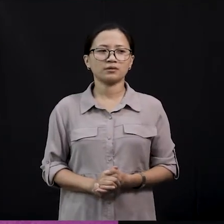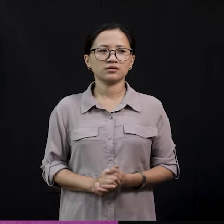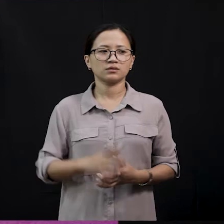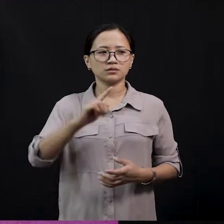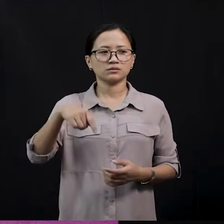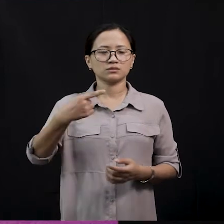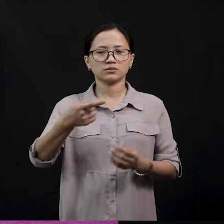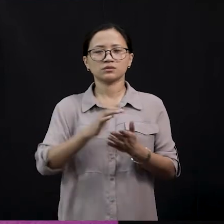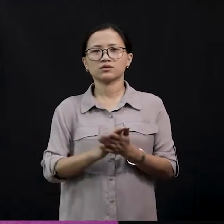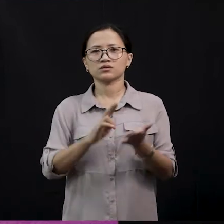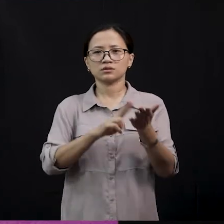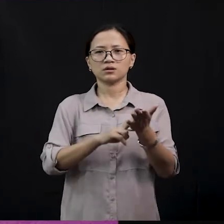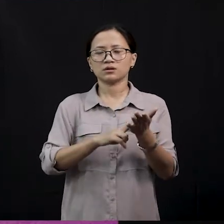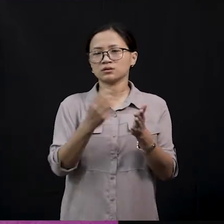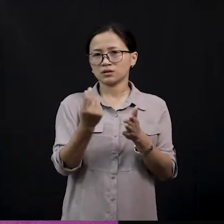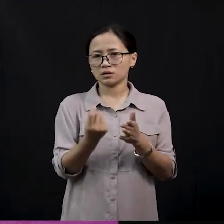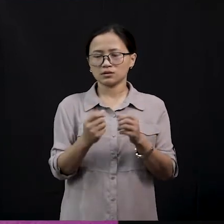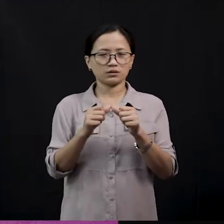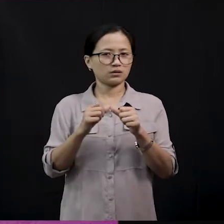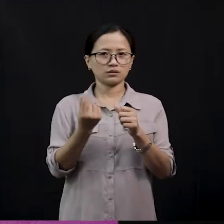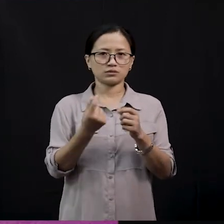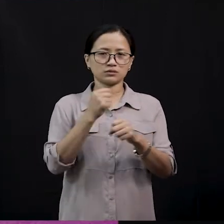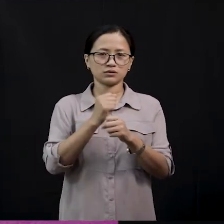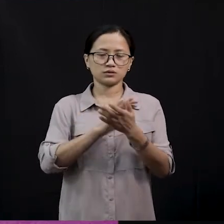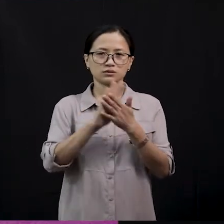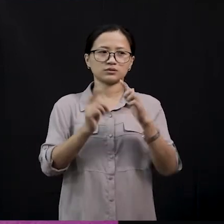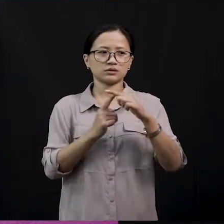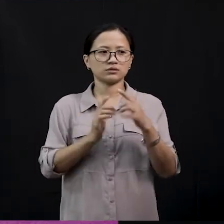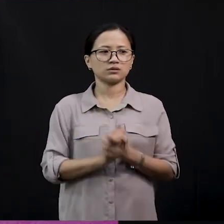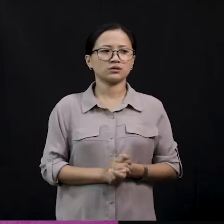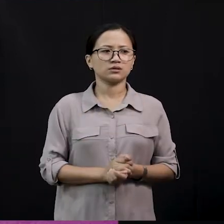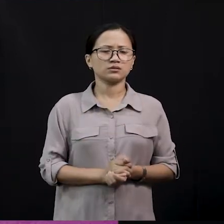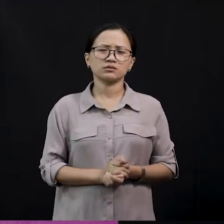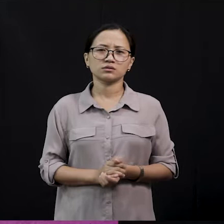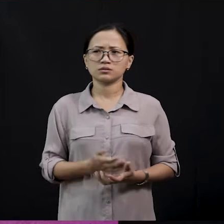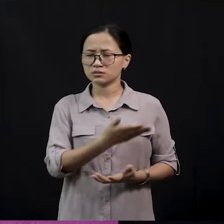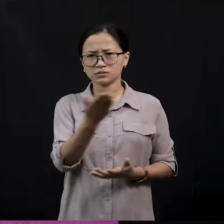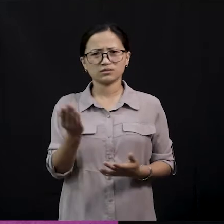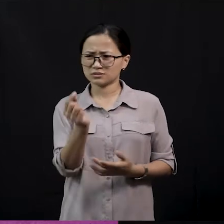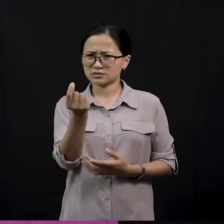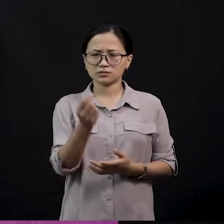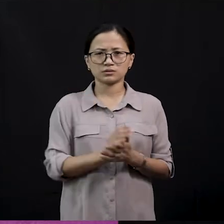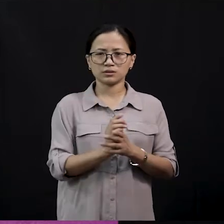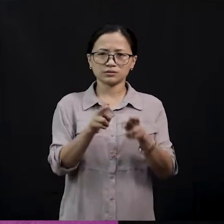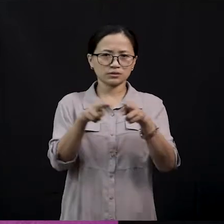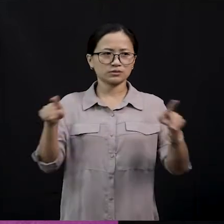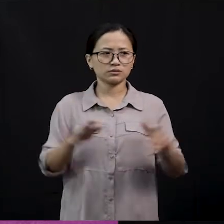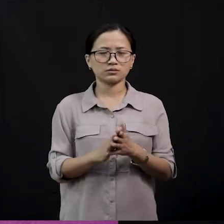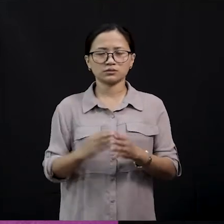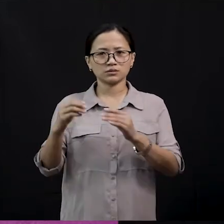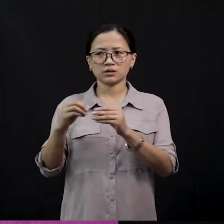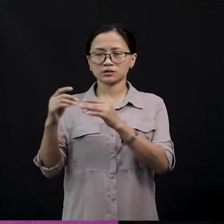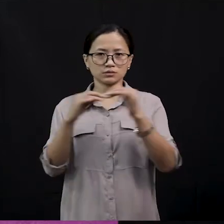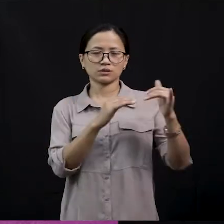The next word is not. You must have noticed that there is a slight difference with the spelling